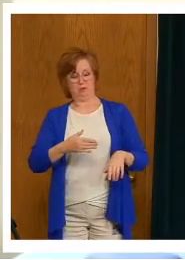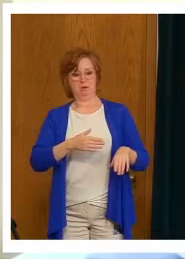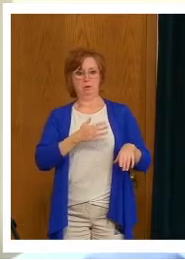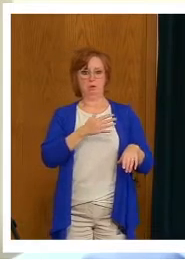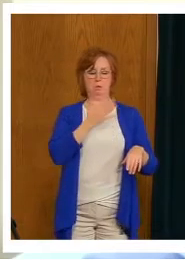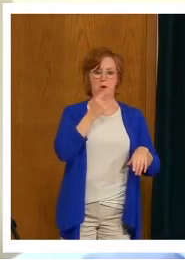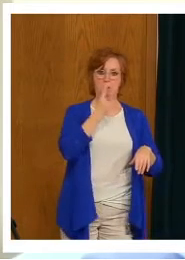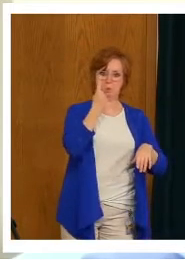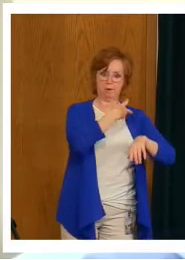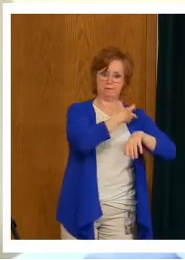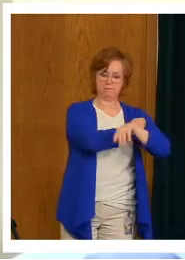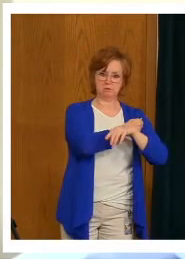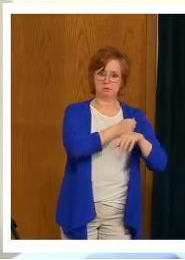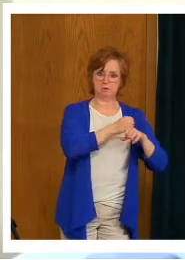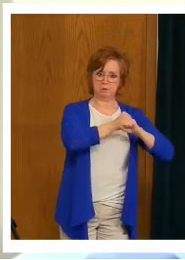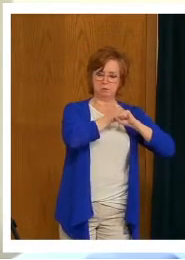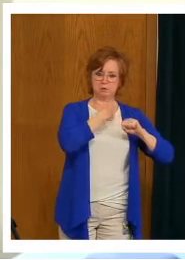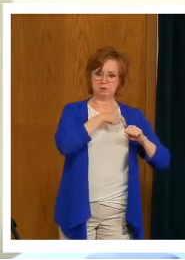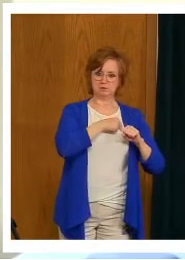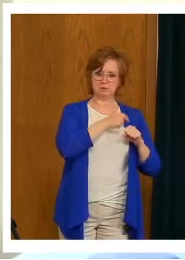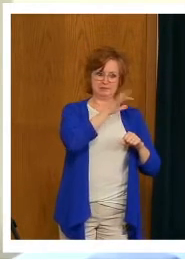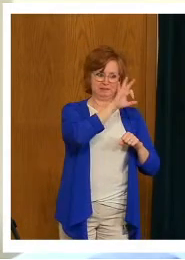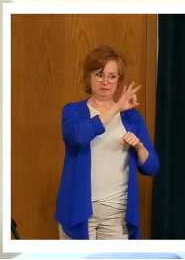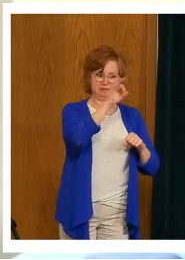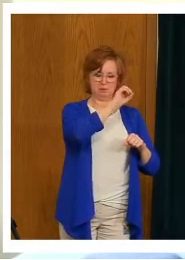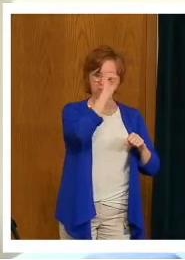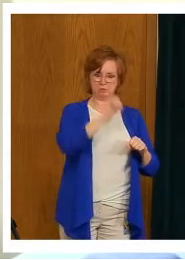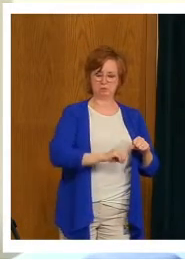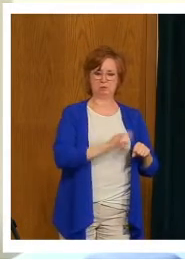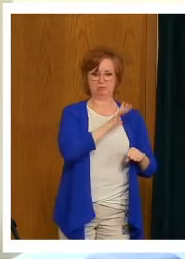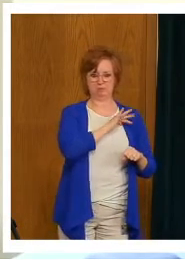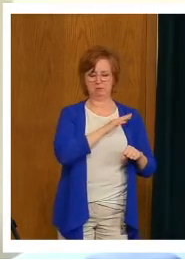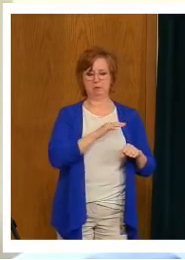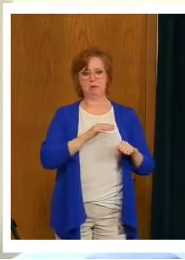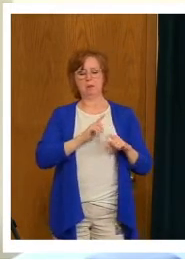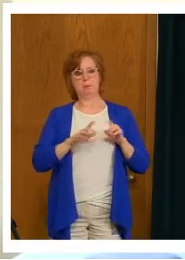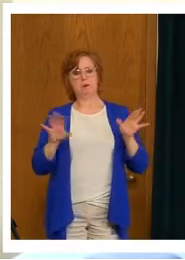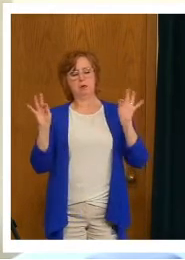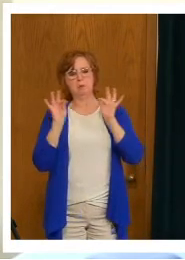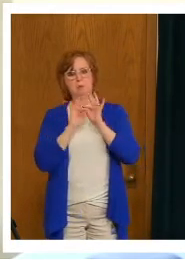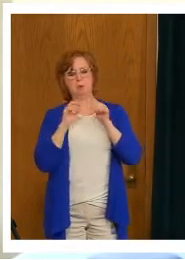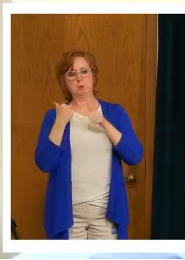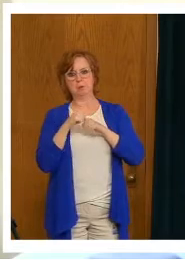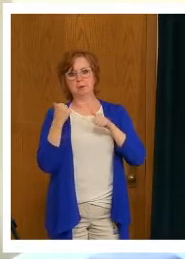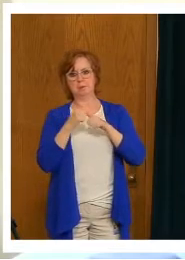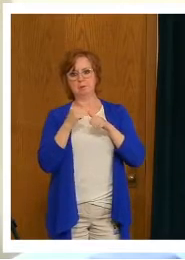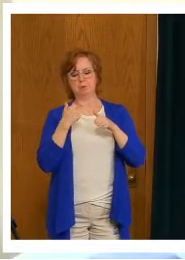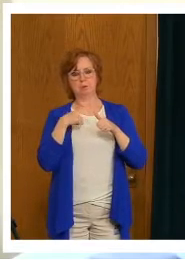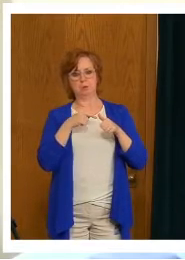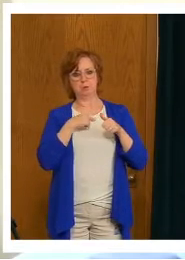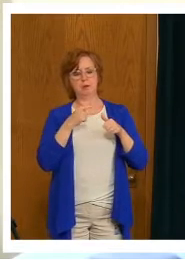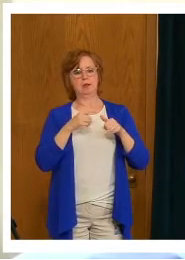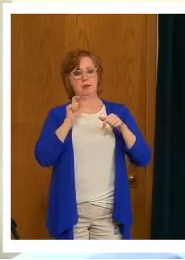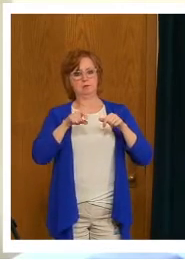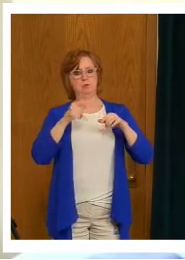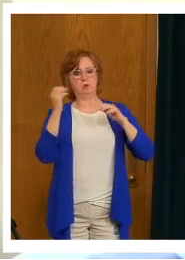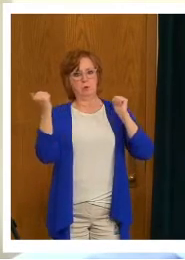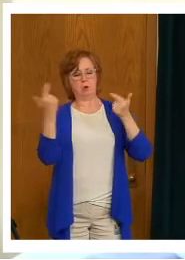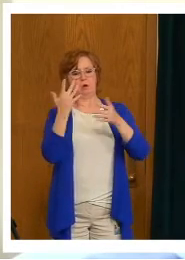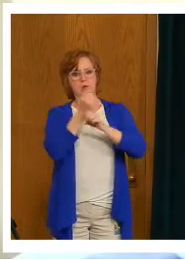that reinforces the fact that all of us need to get vaccinated and, of course, follow up with the second dose as well.